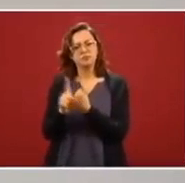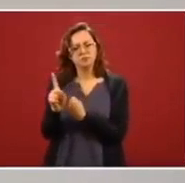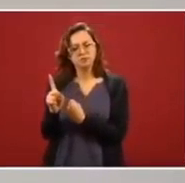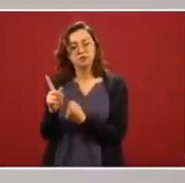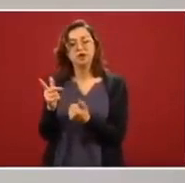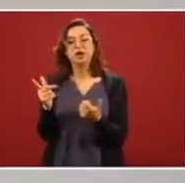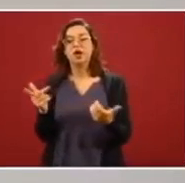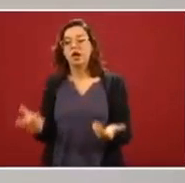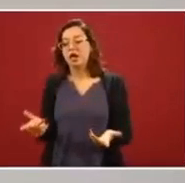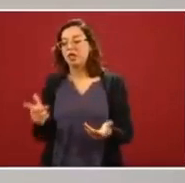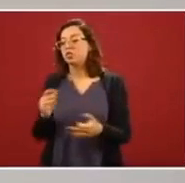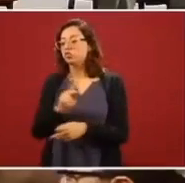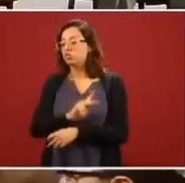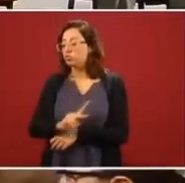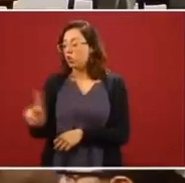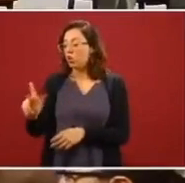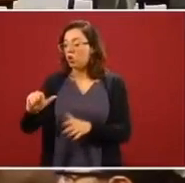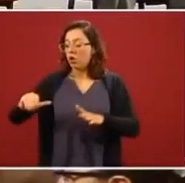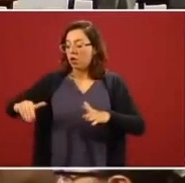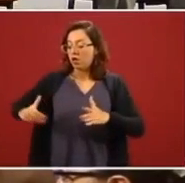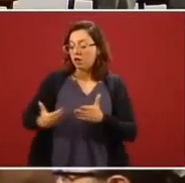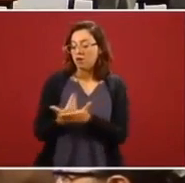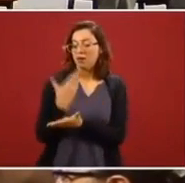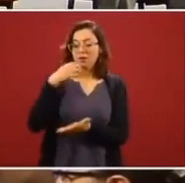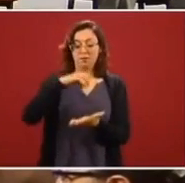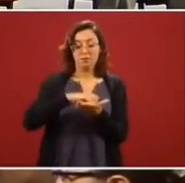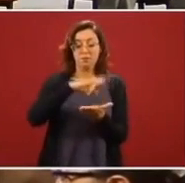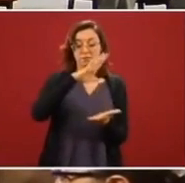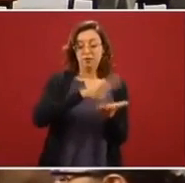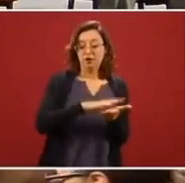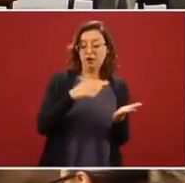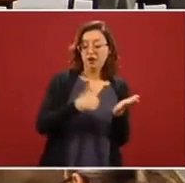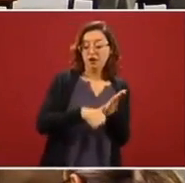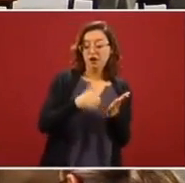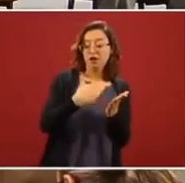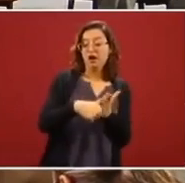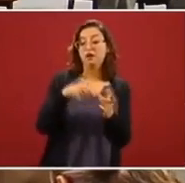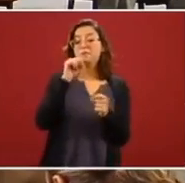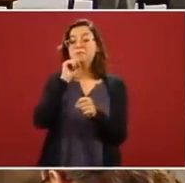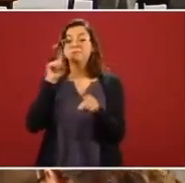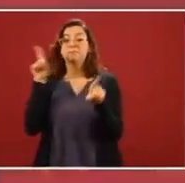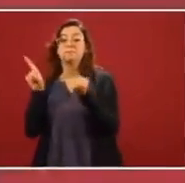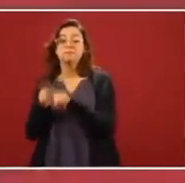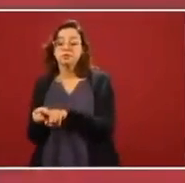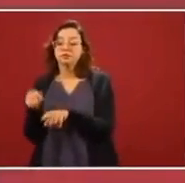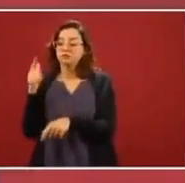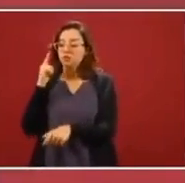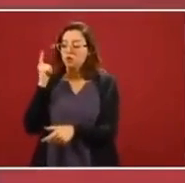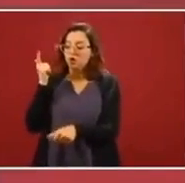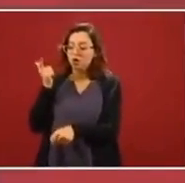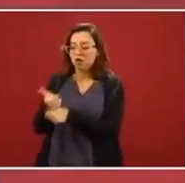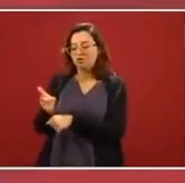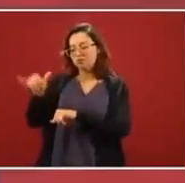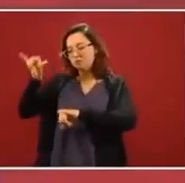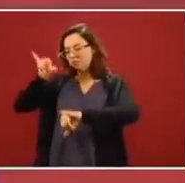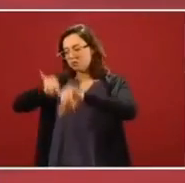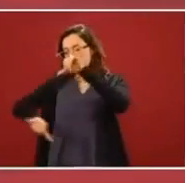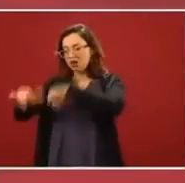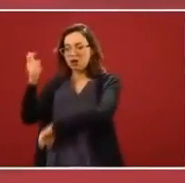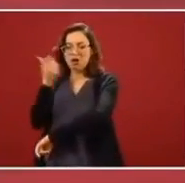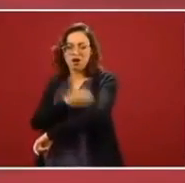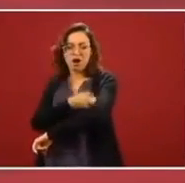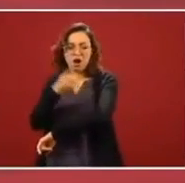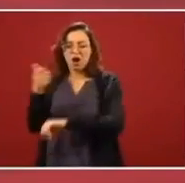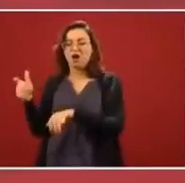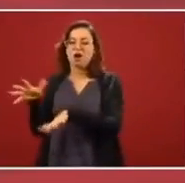un registro de su nacimiento, tenga una seguridad de que se le va a detectar, porque muchas de estas